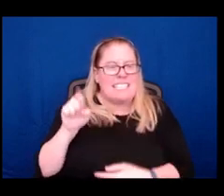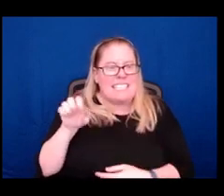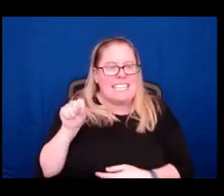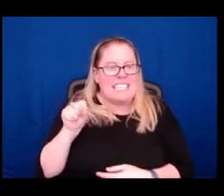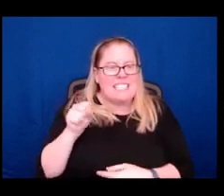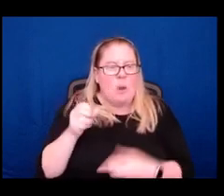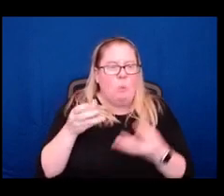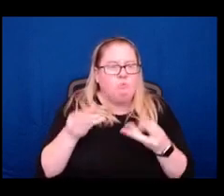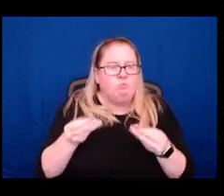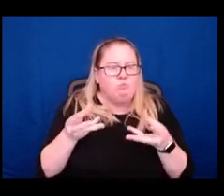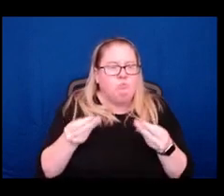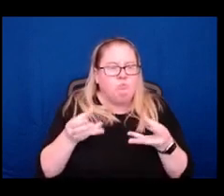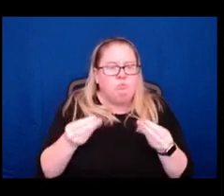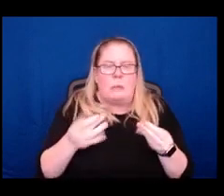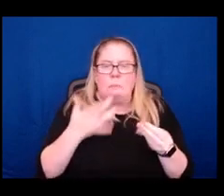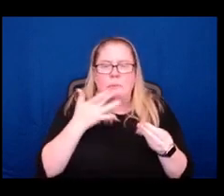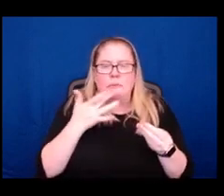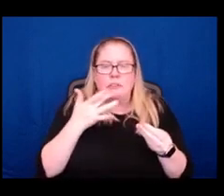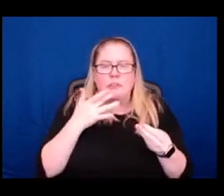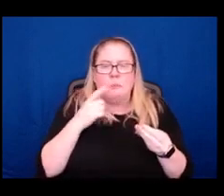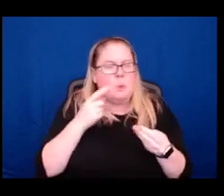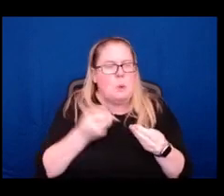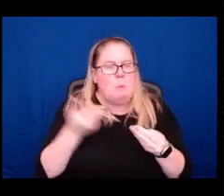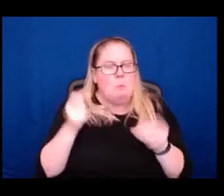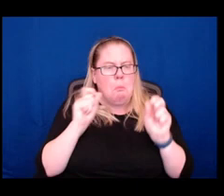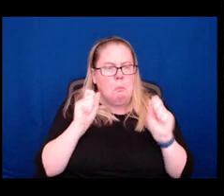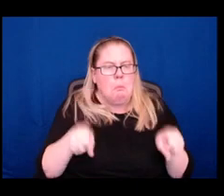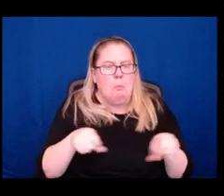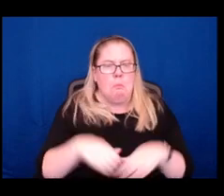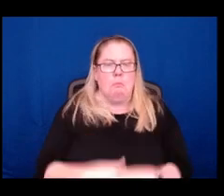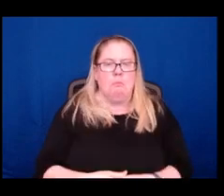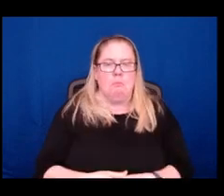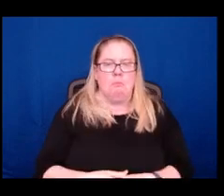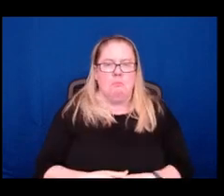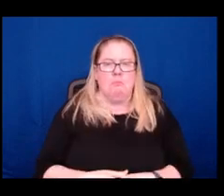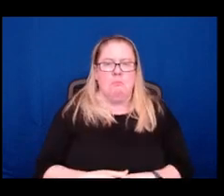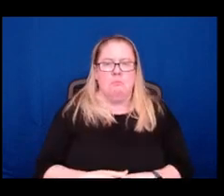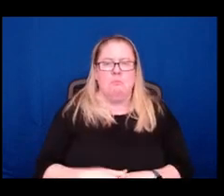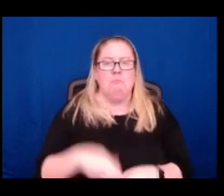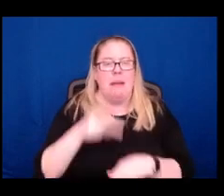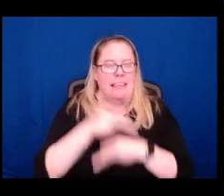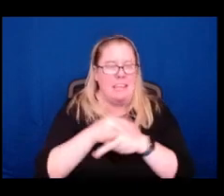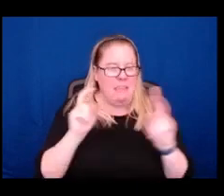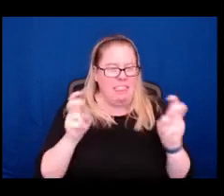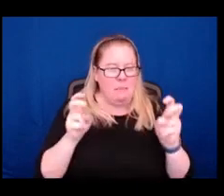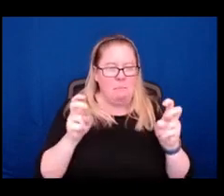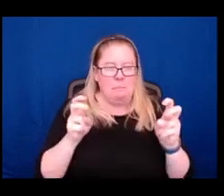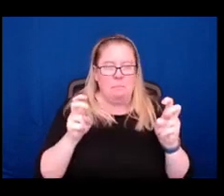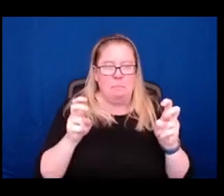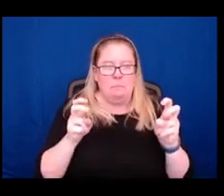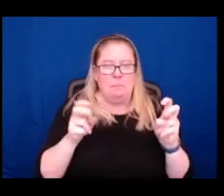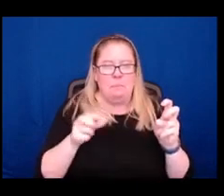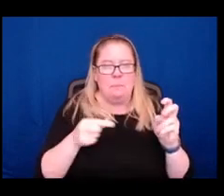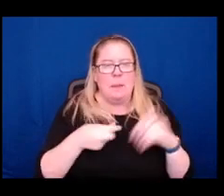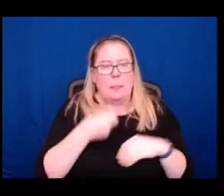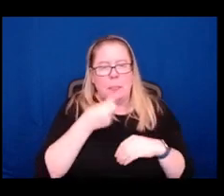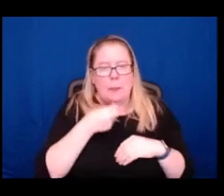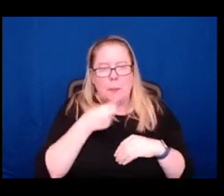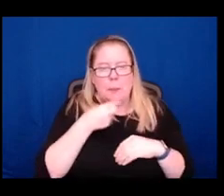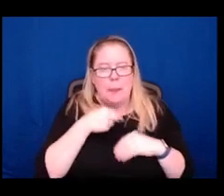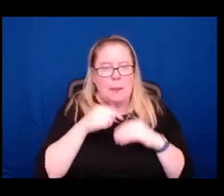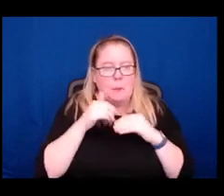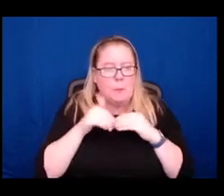personally, but you don't have to. Keeping in with our theme, just give this a nice julienne style